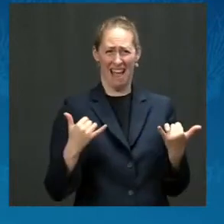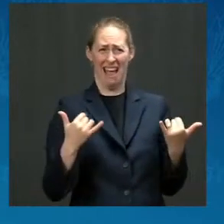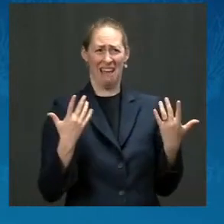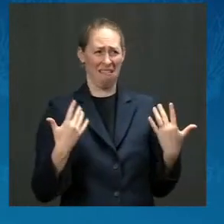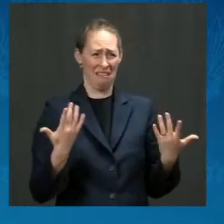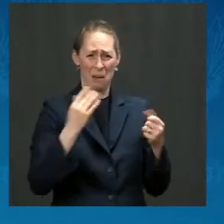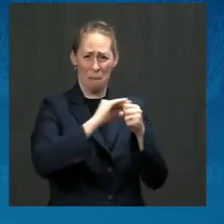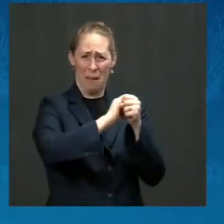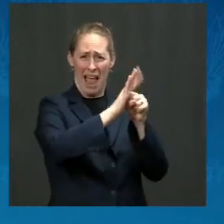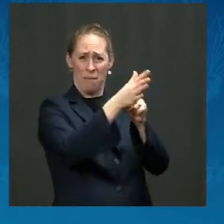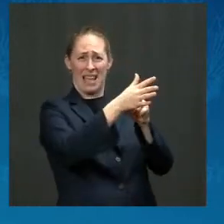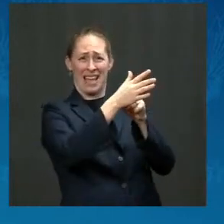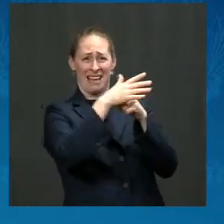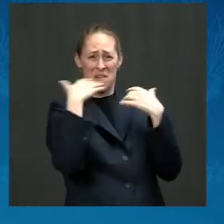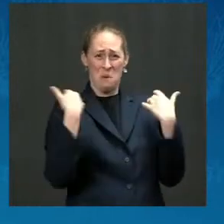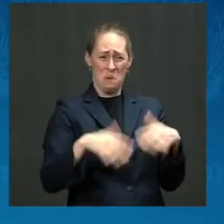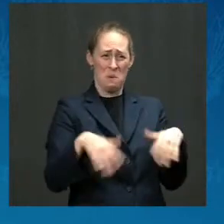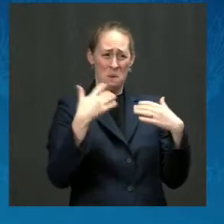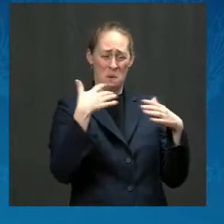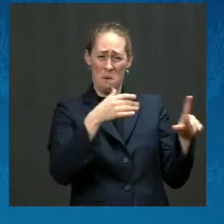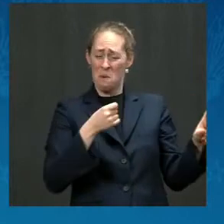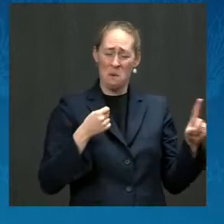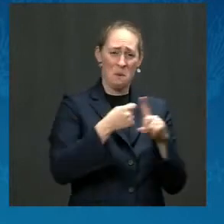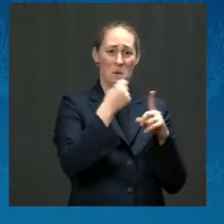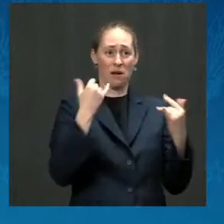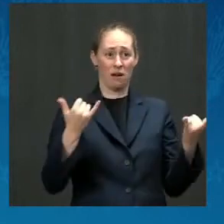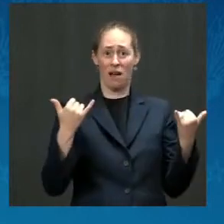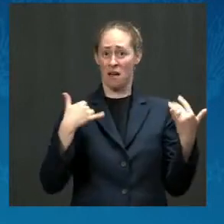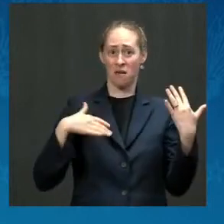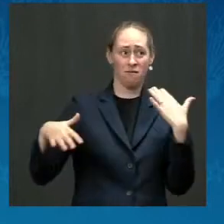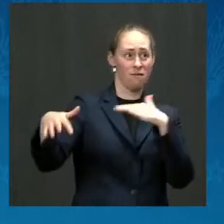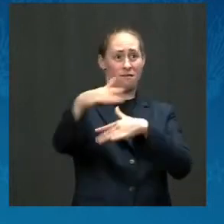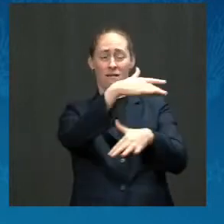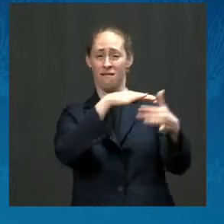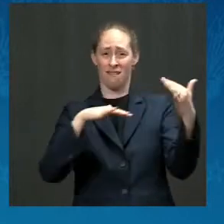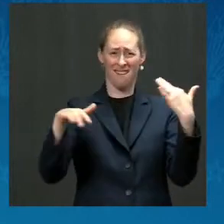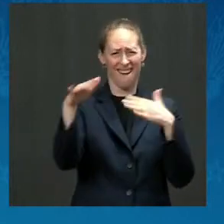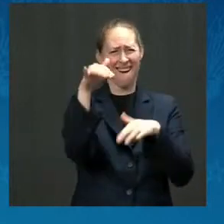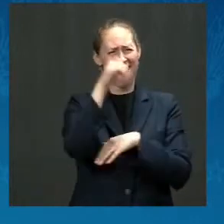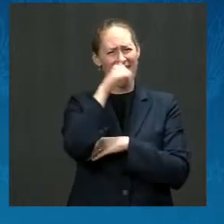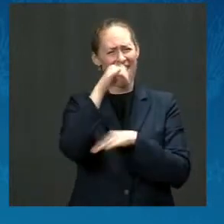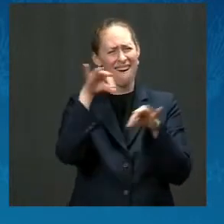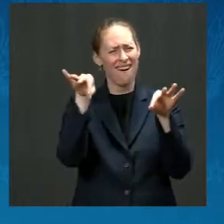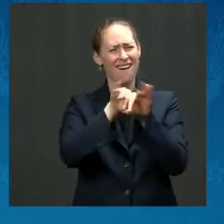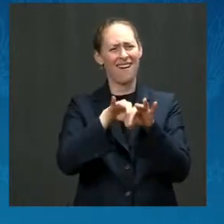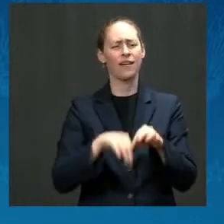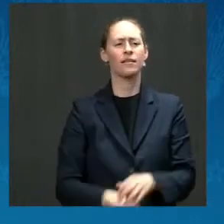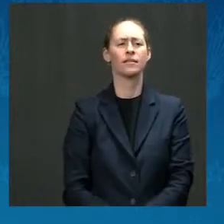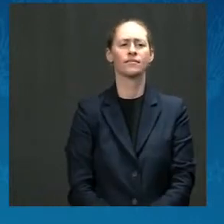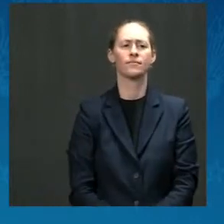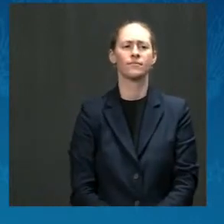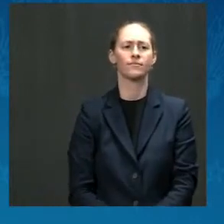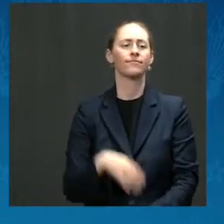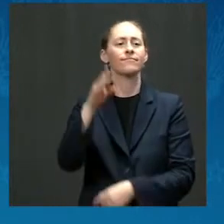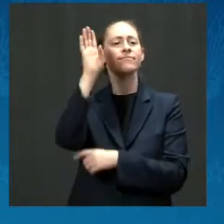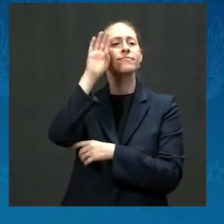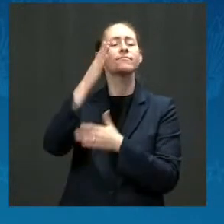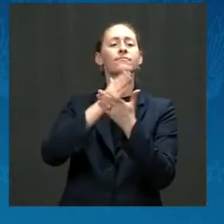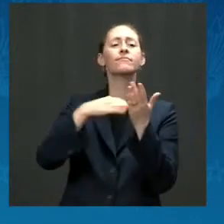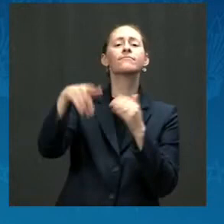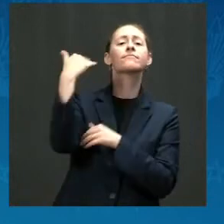crisis. You know, a lot of people put off going to the doctor this past year because of the